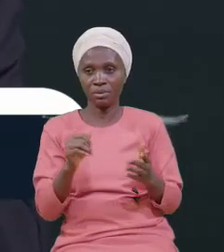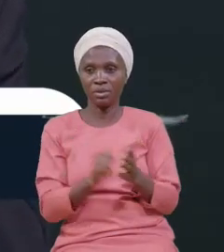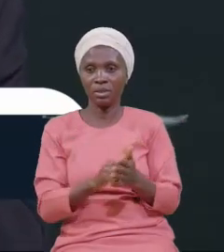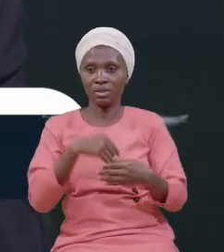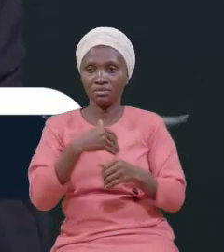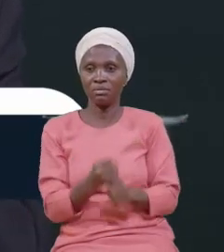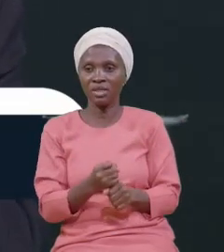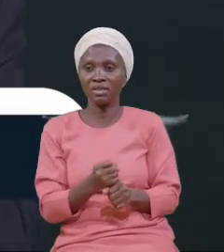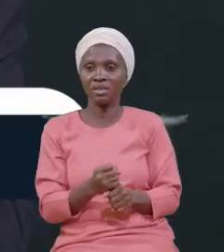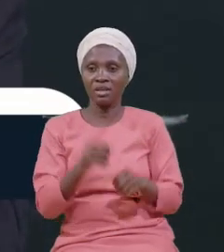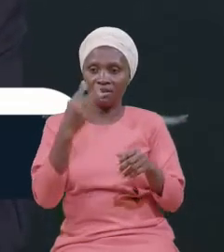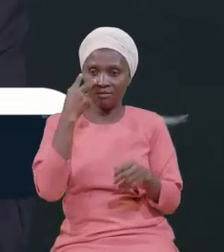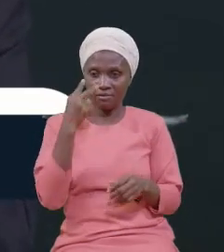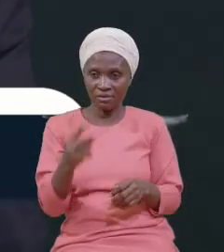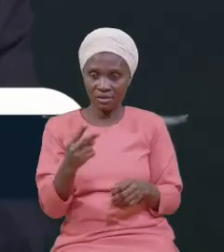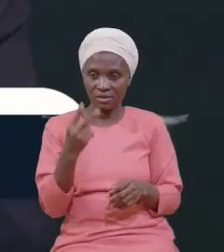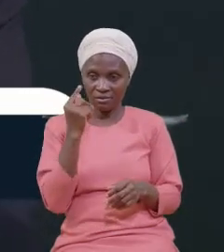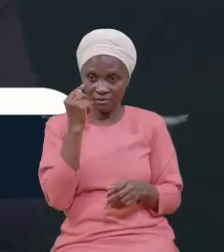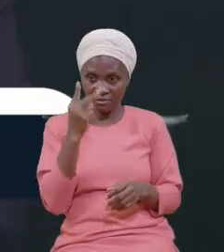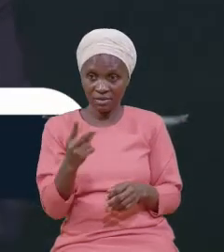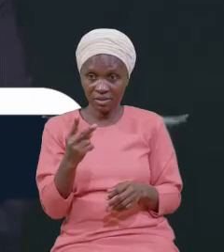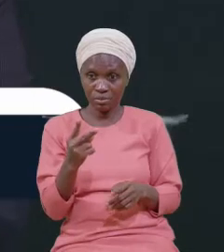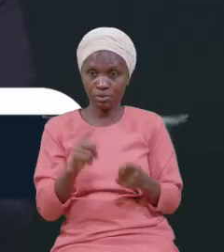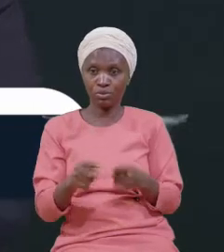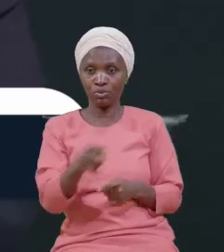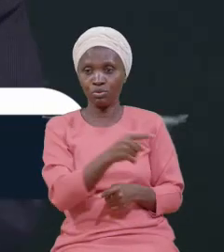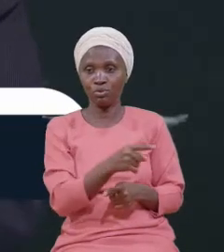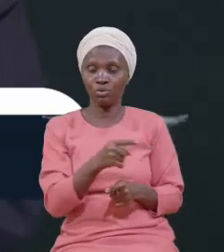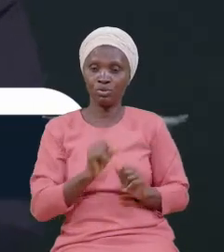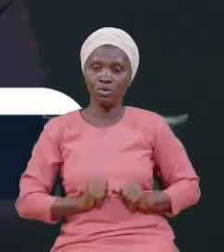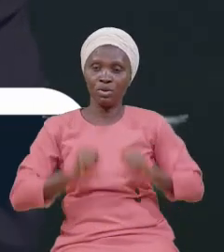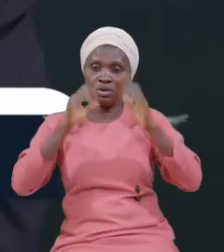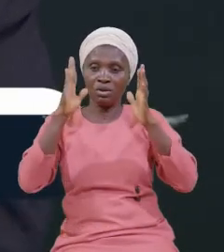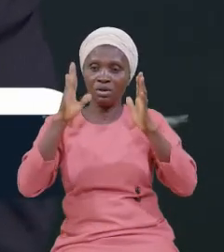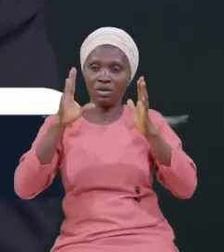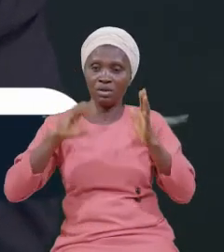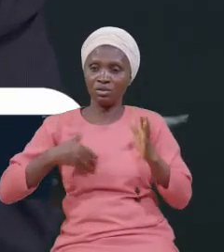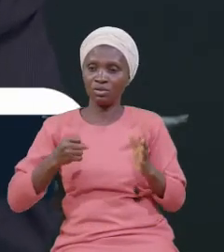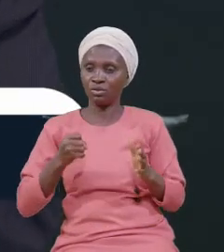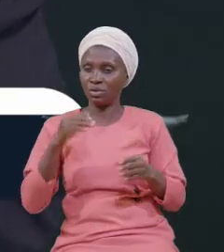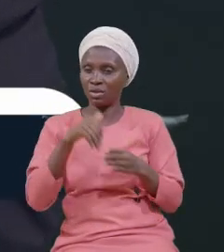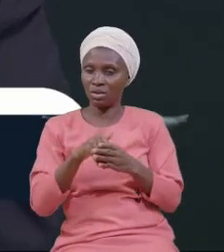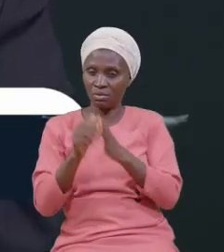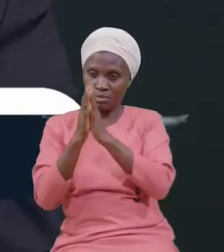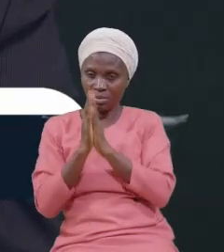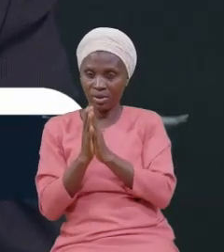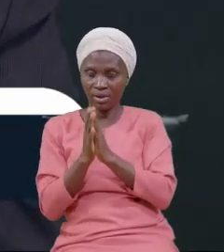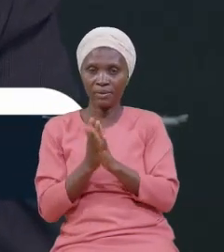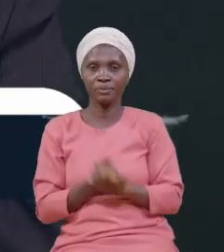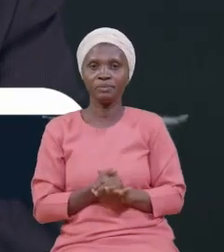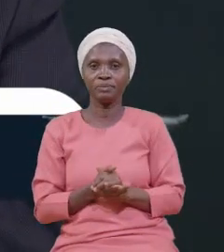surrendered, submissive to him in supplication. The